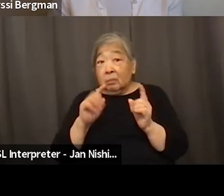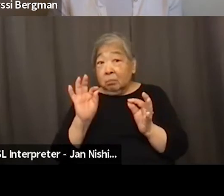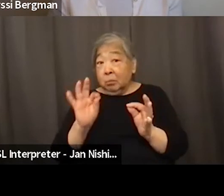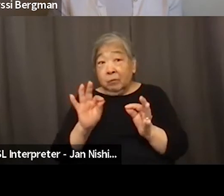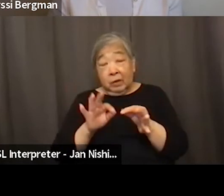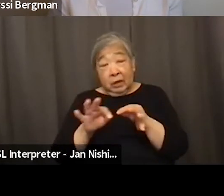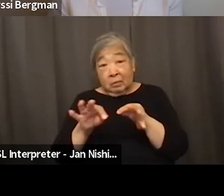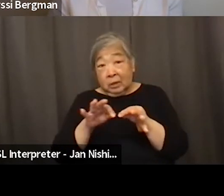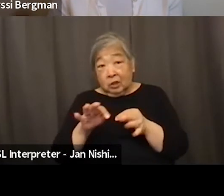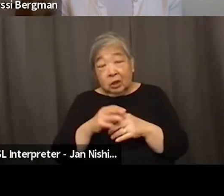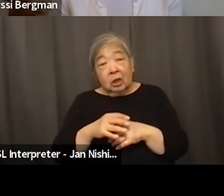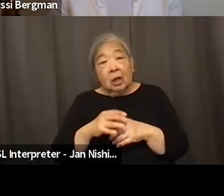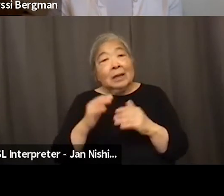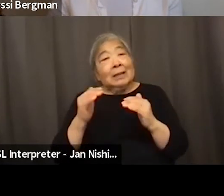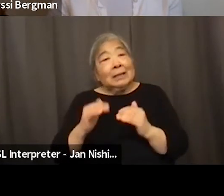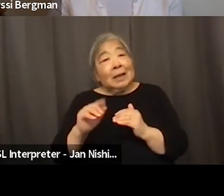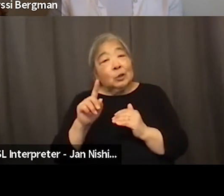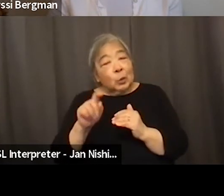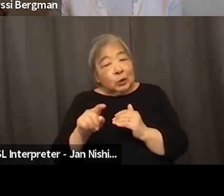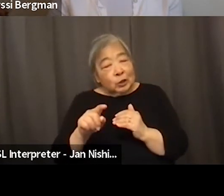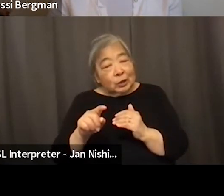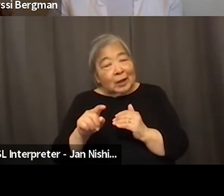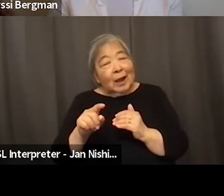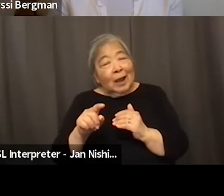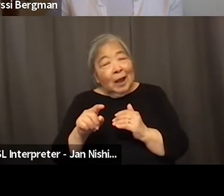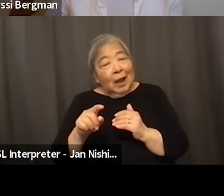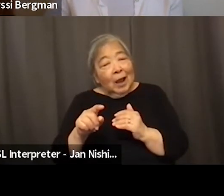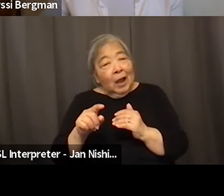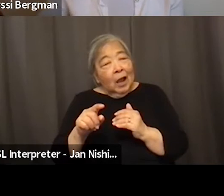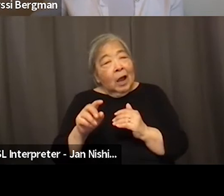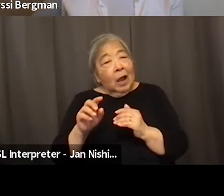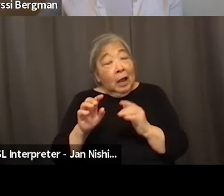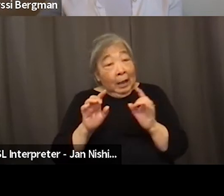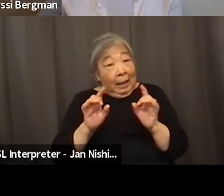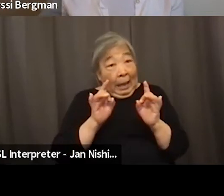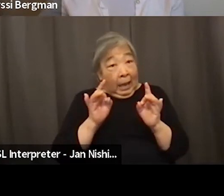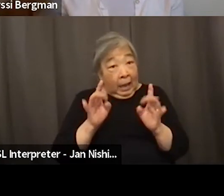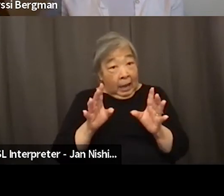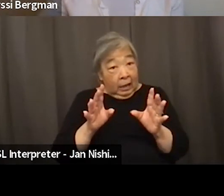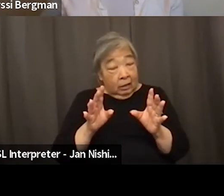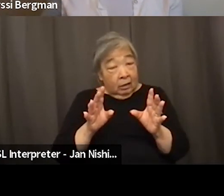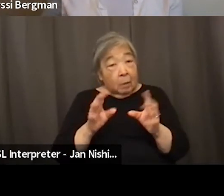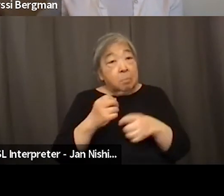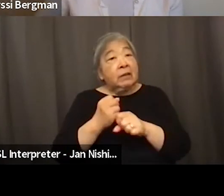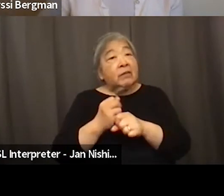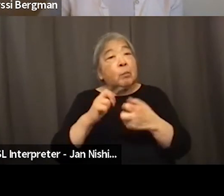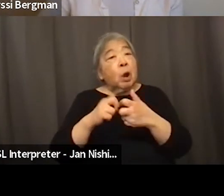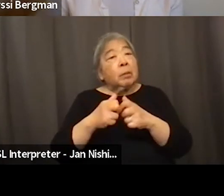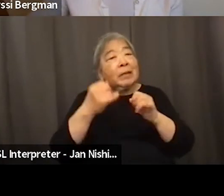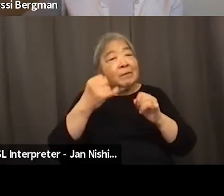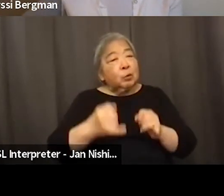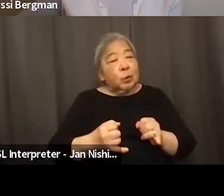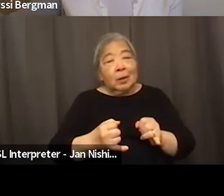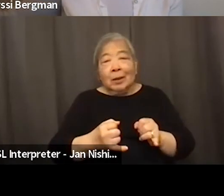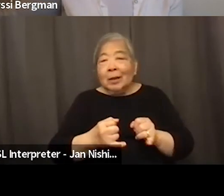question. I love how you explained that the hate individualizes the problem instead of talking about the